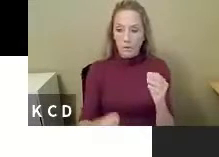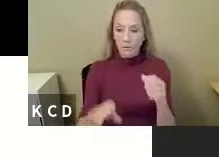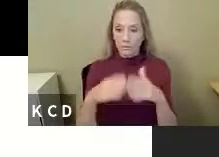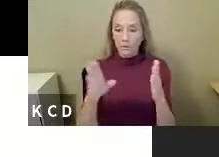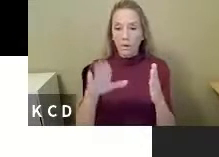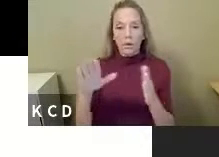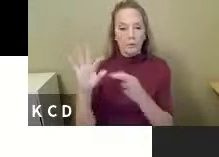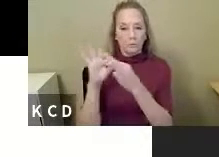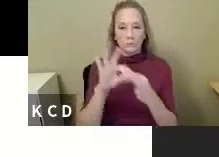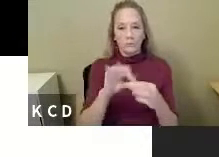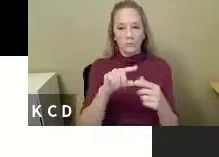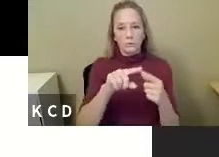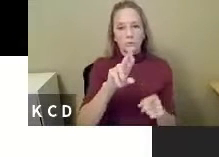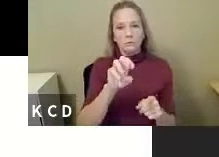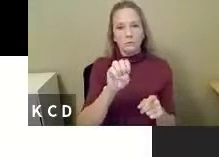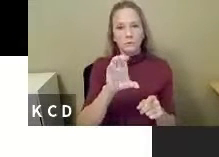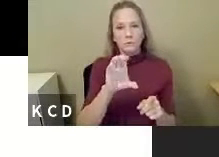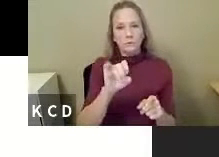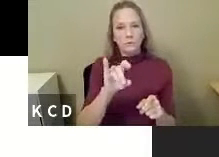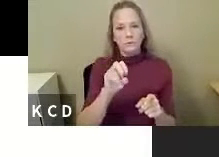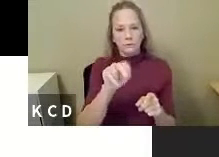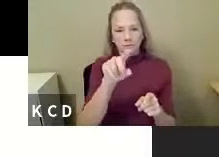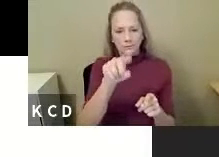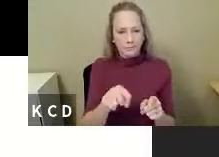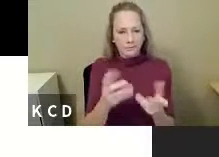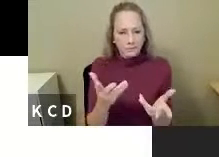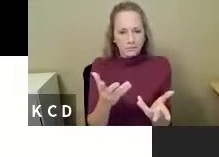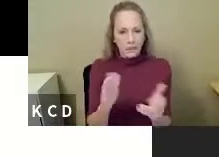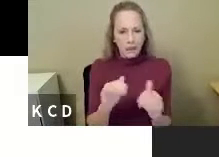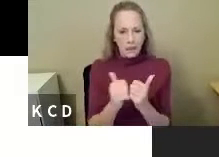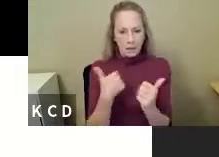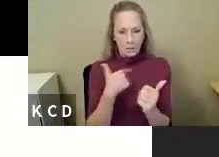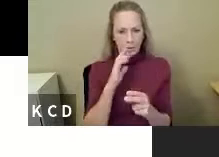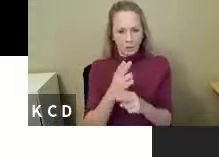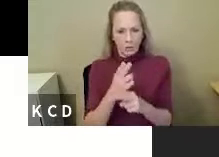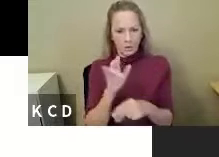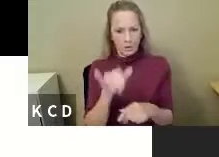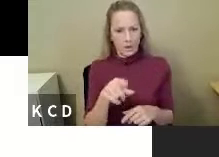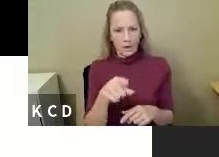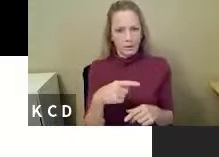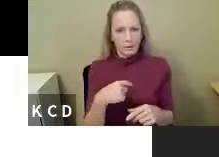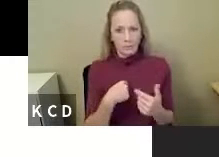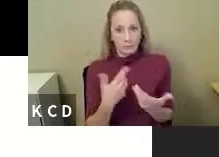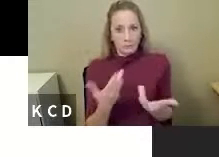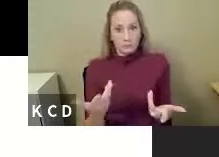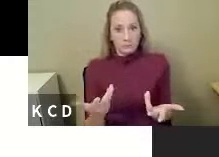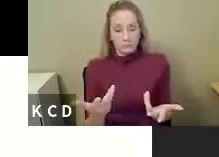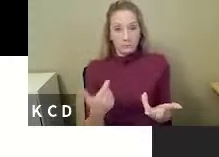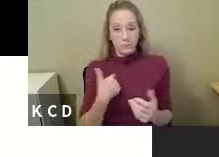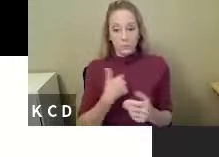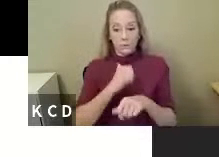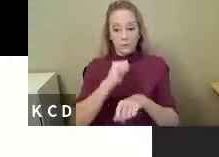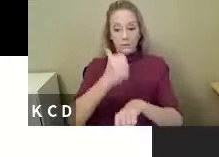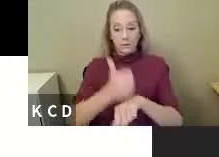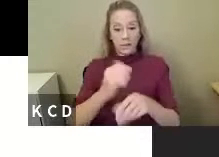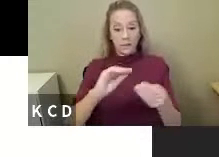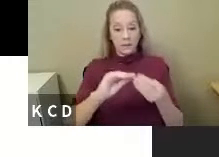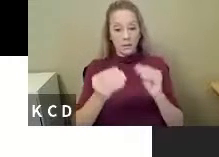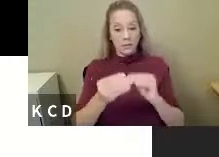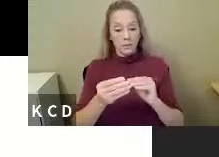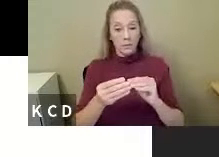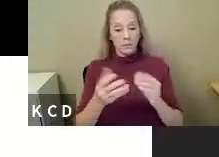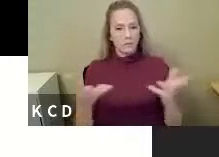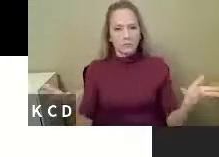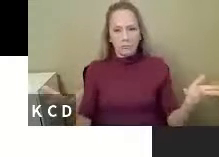recession, is how exactly are we going to use these? We don't have that understanding when we set some numbers, then